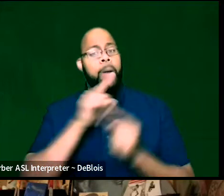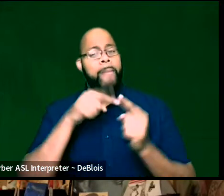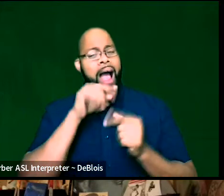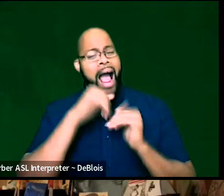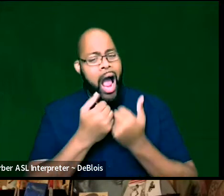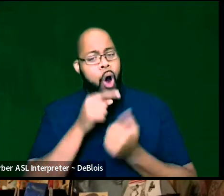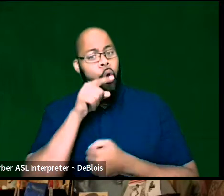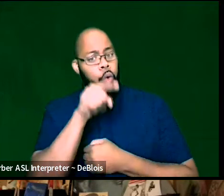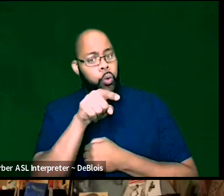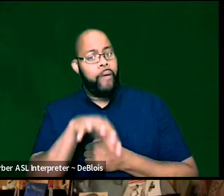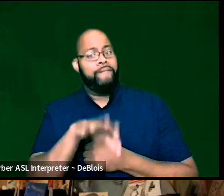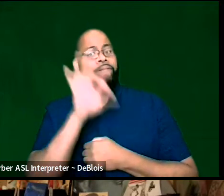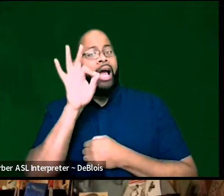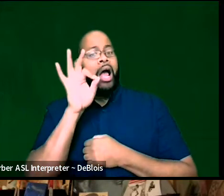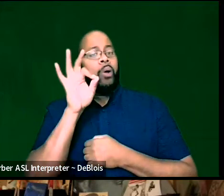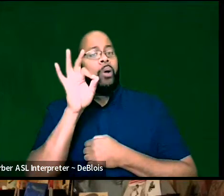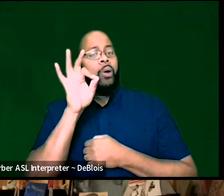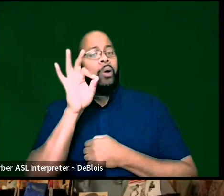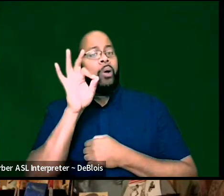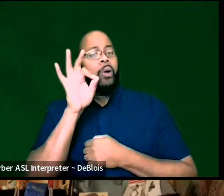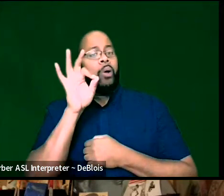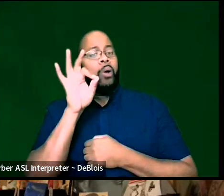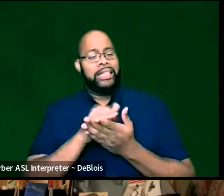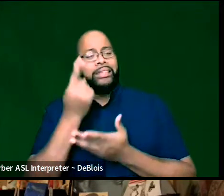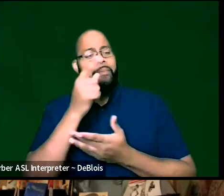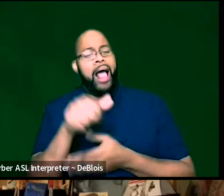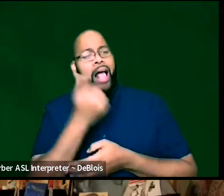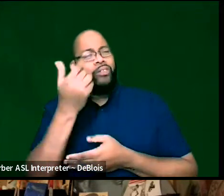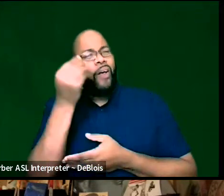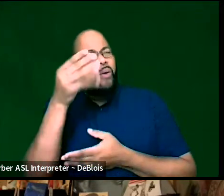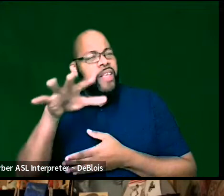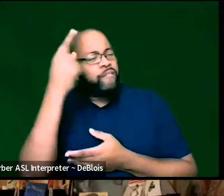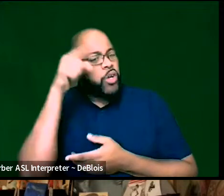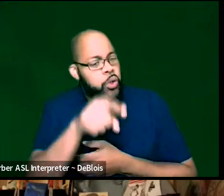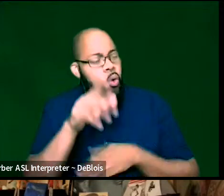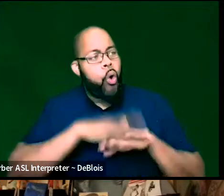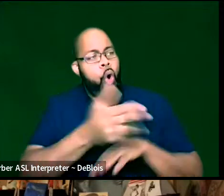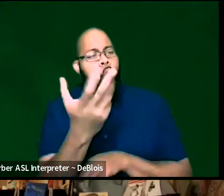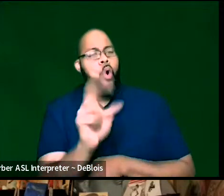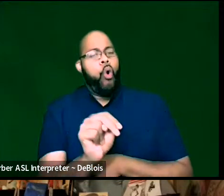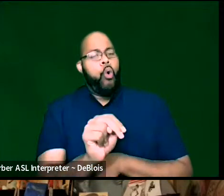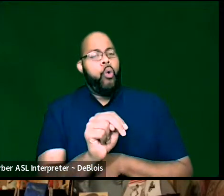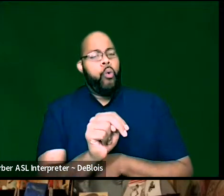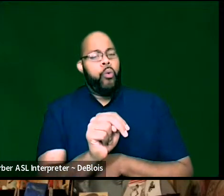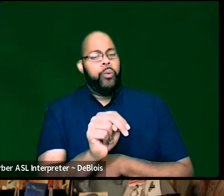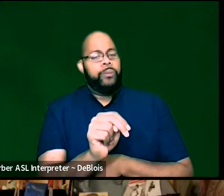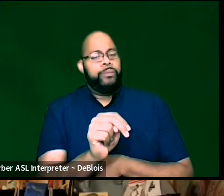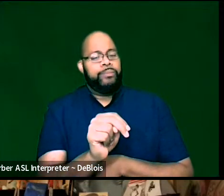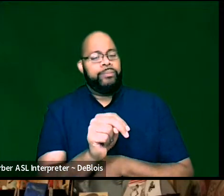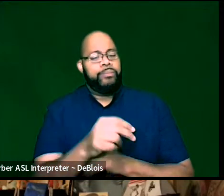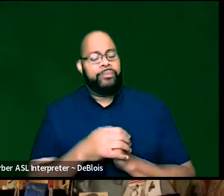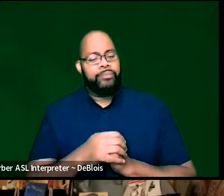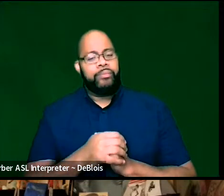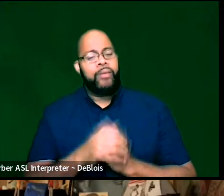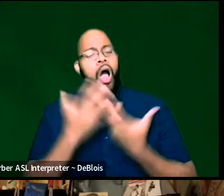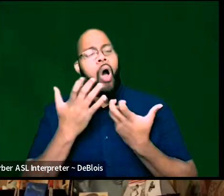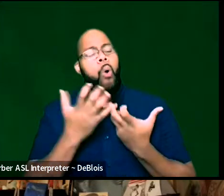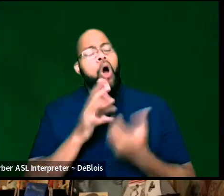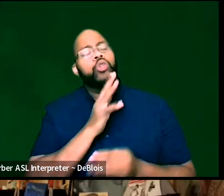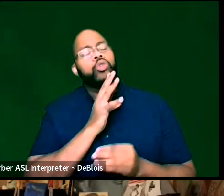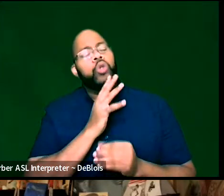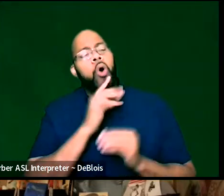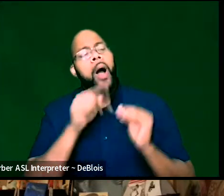how you found that there was something else out there for you on your own, right? I want to